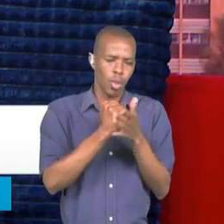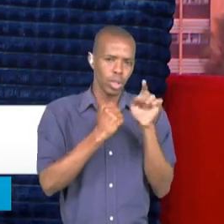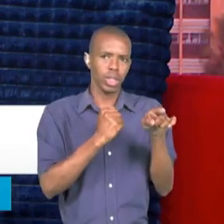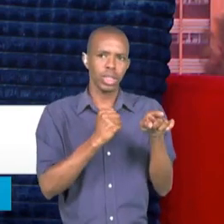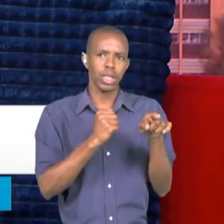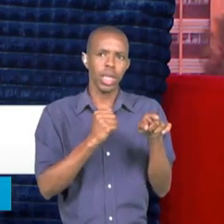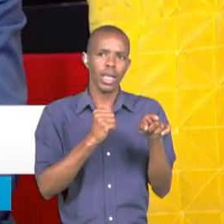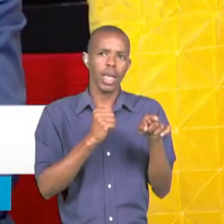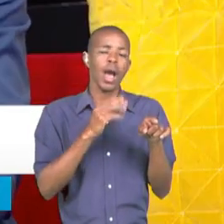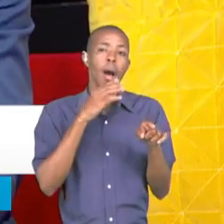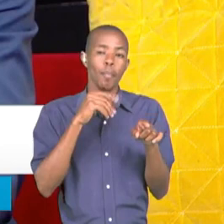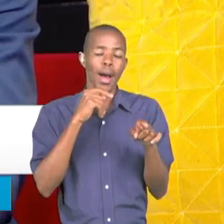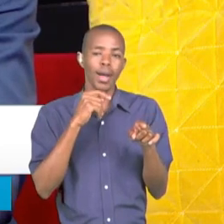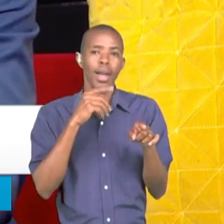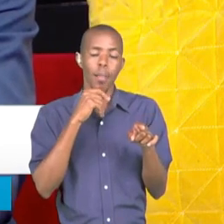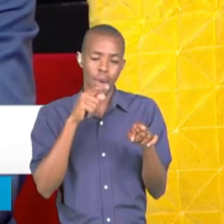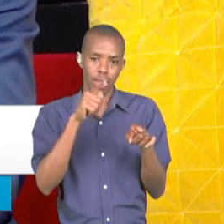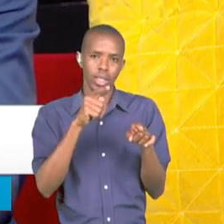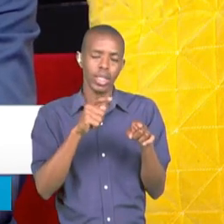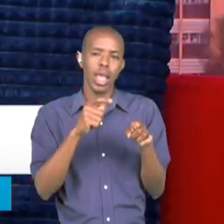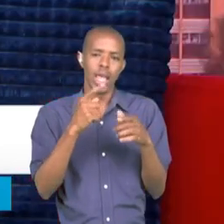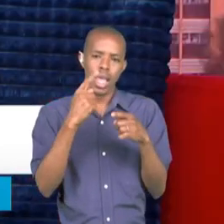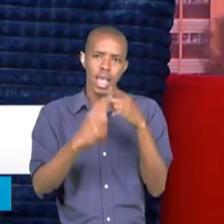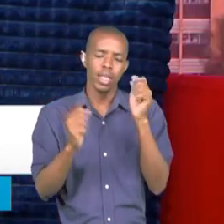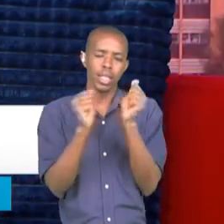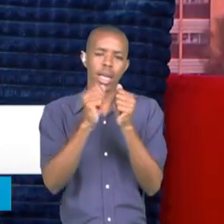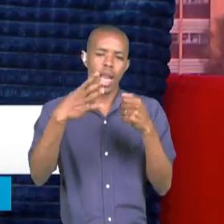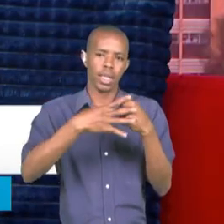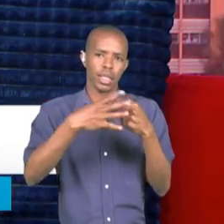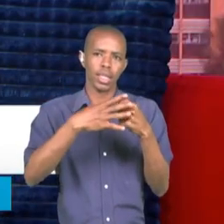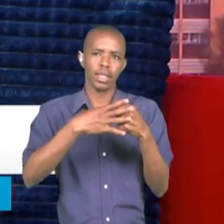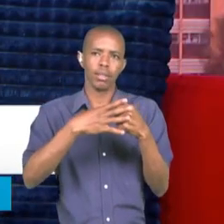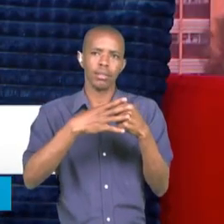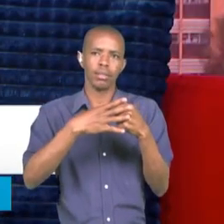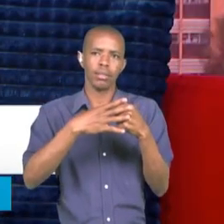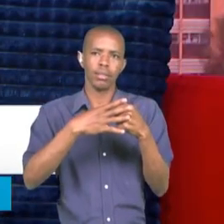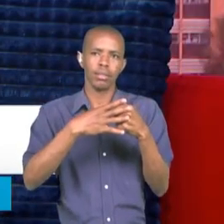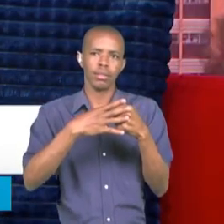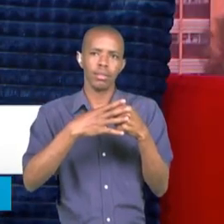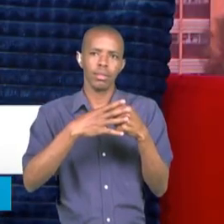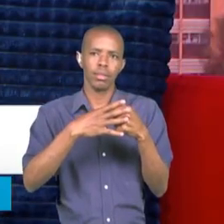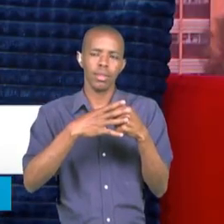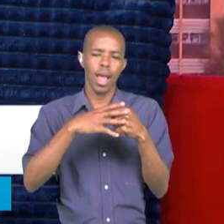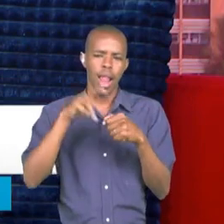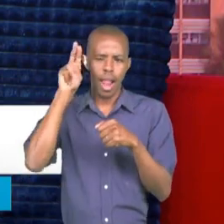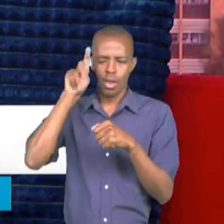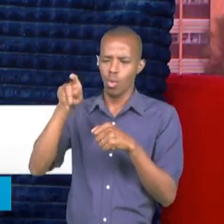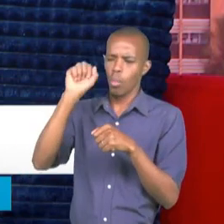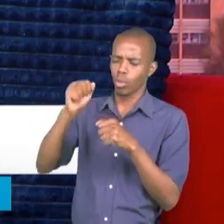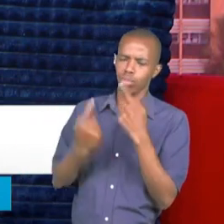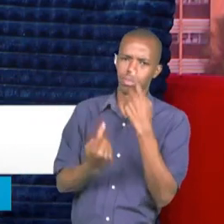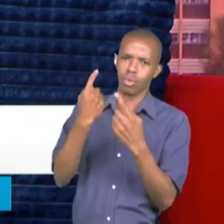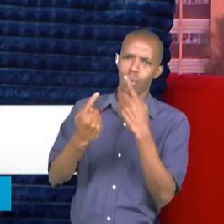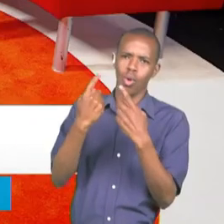Yes. A he. So a young guy is actually 19. We can cook, actually. Kwanza men who can cook. Yeah, yes. Sio ile hivi